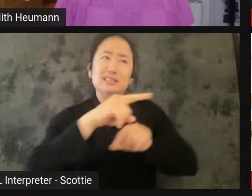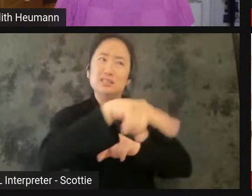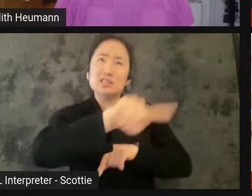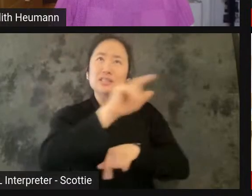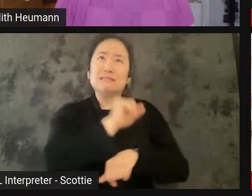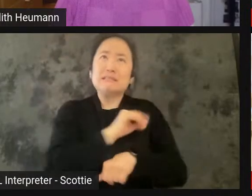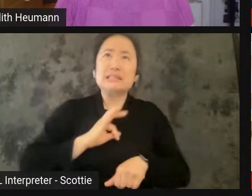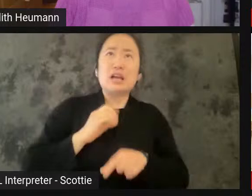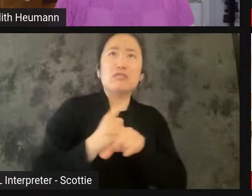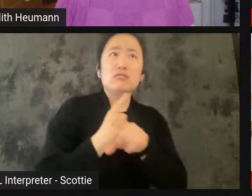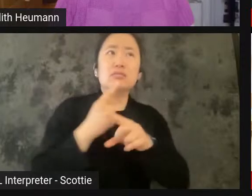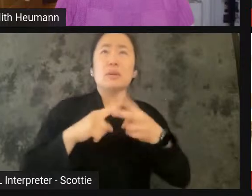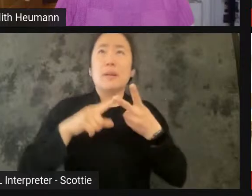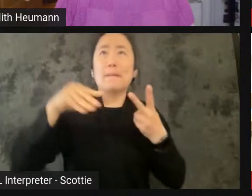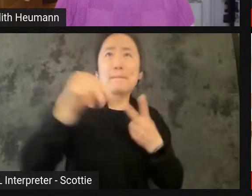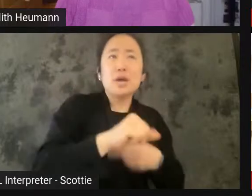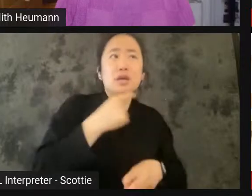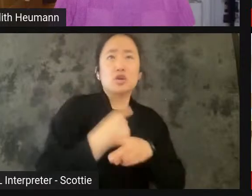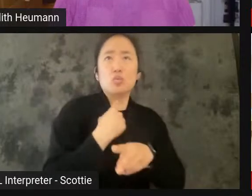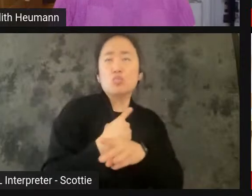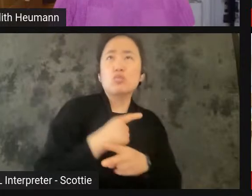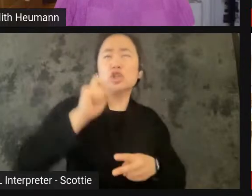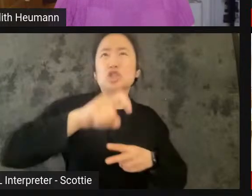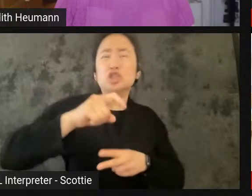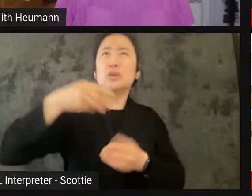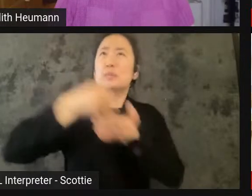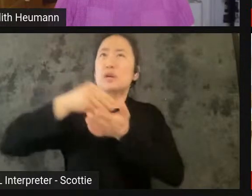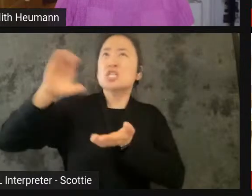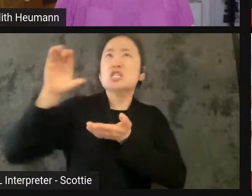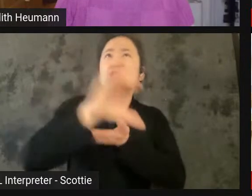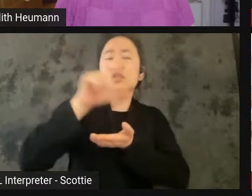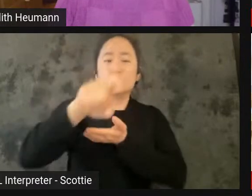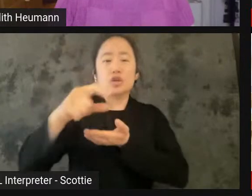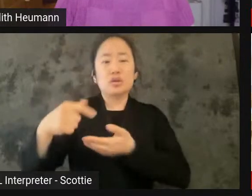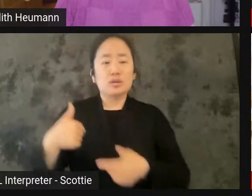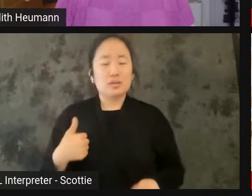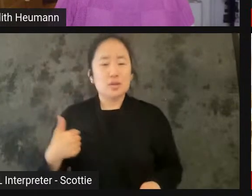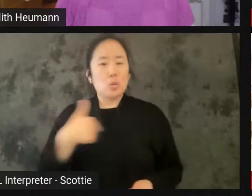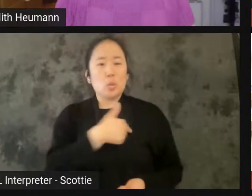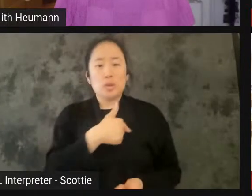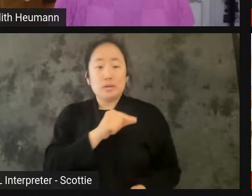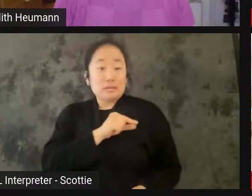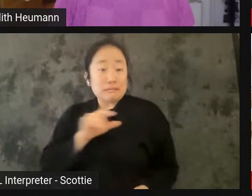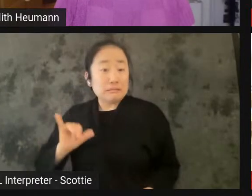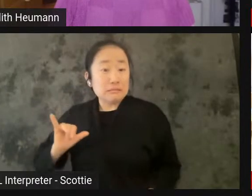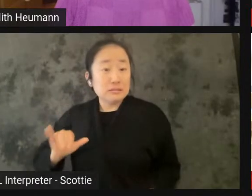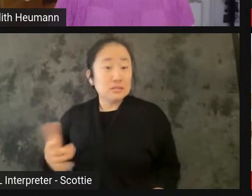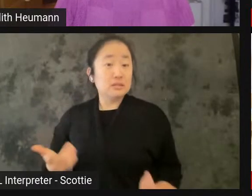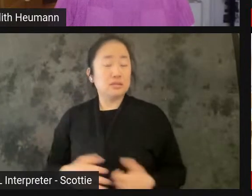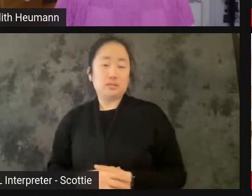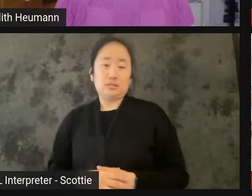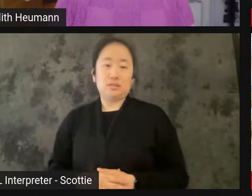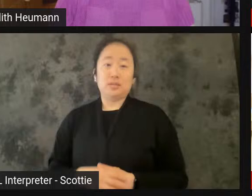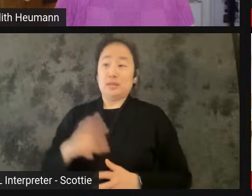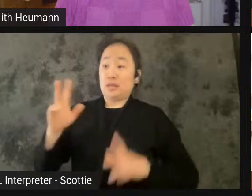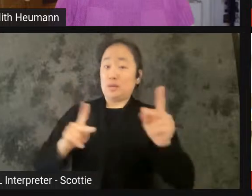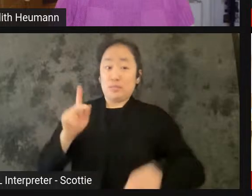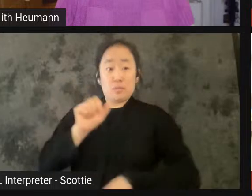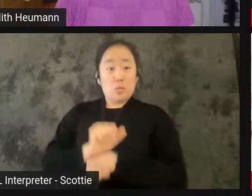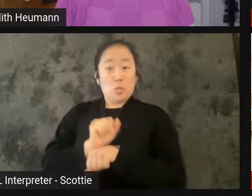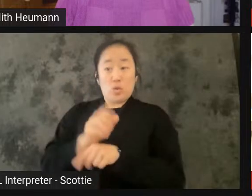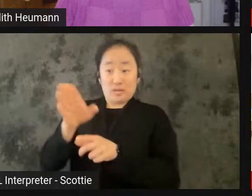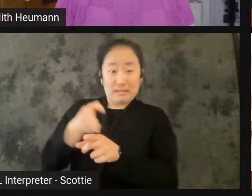pay people appropriate wages and benefits, so that people working in these fields frequently are not able to pull